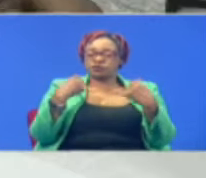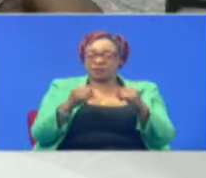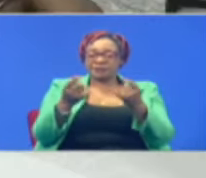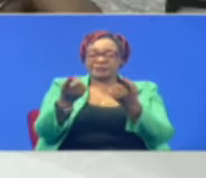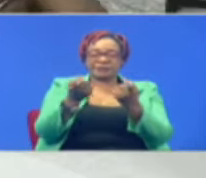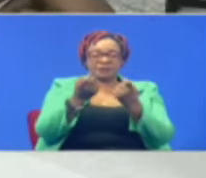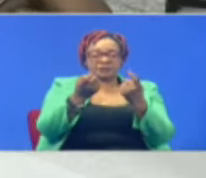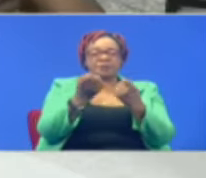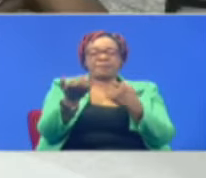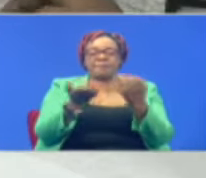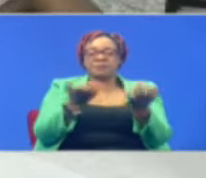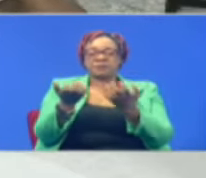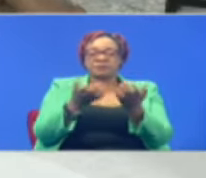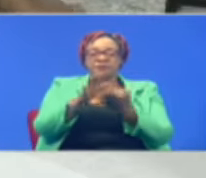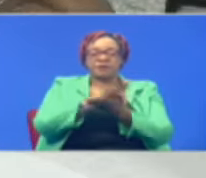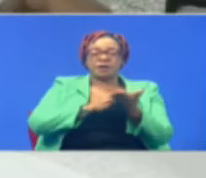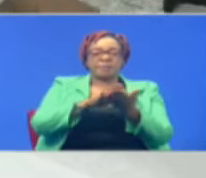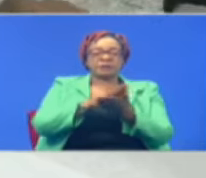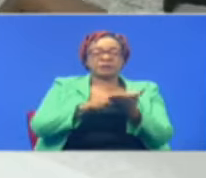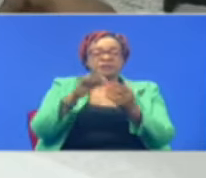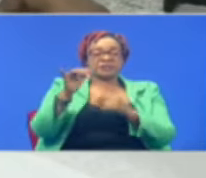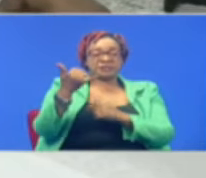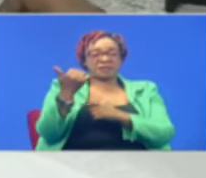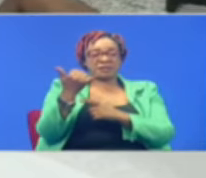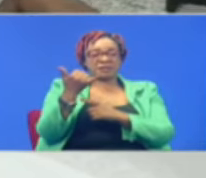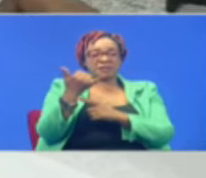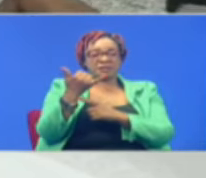business environment in Eastleigh.